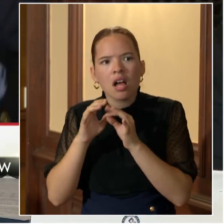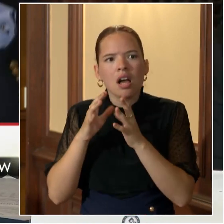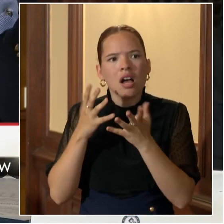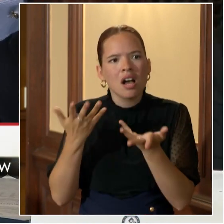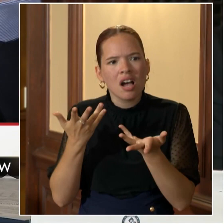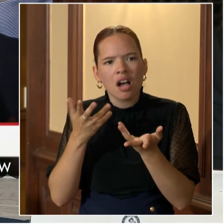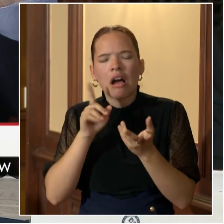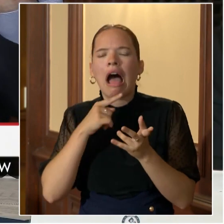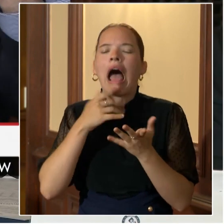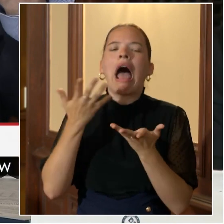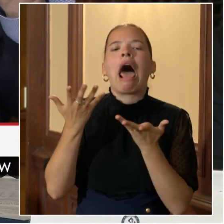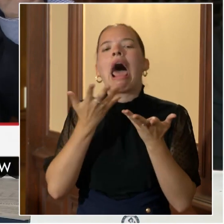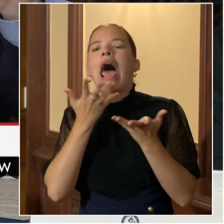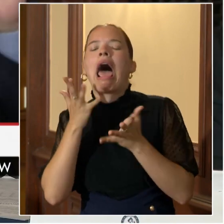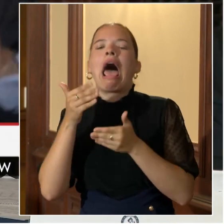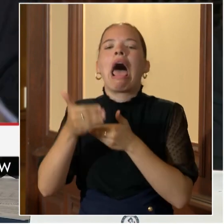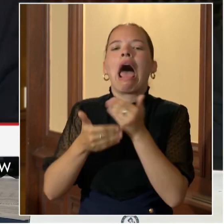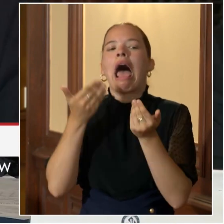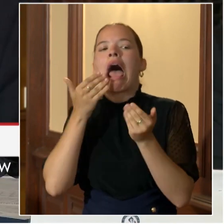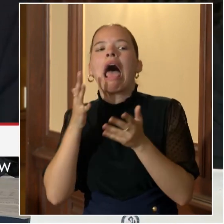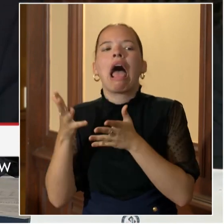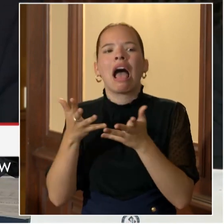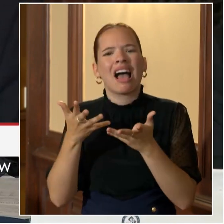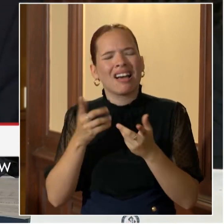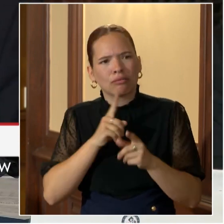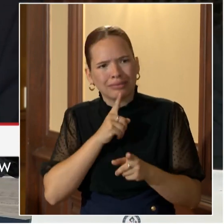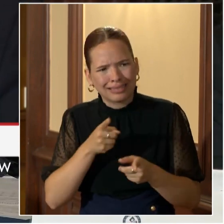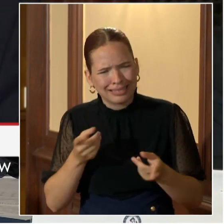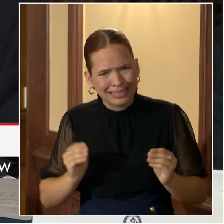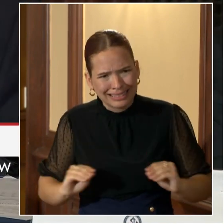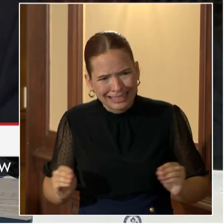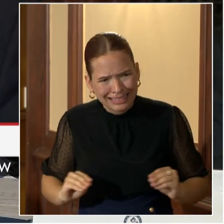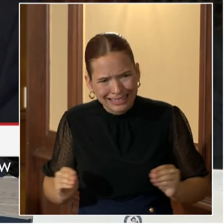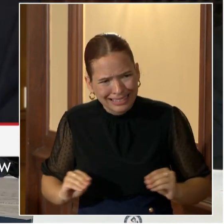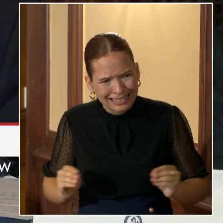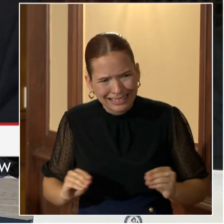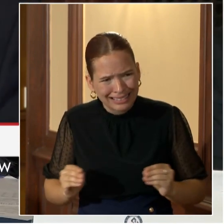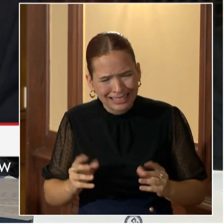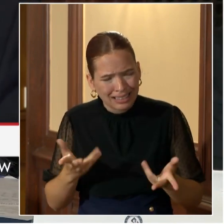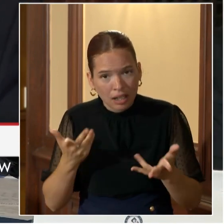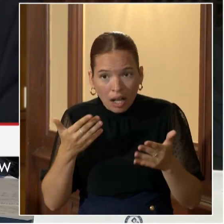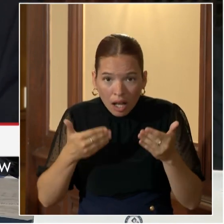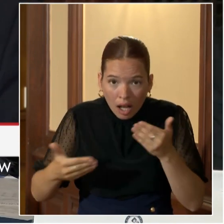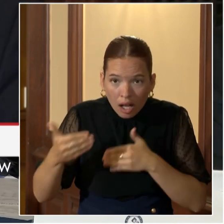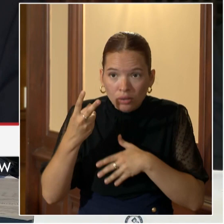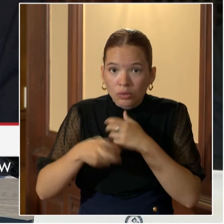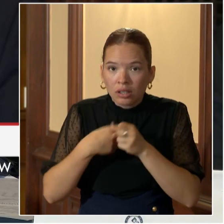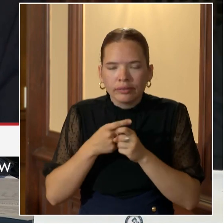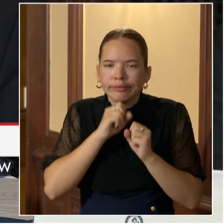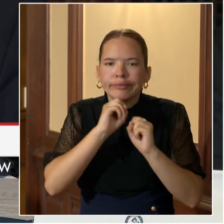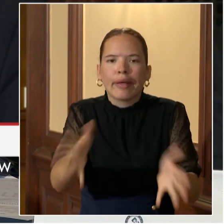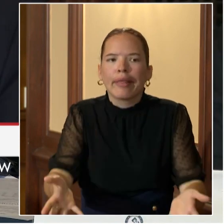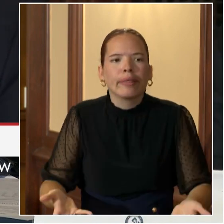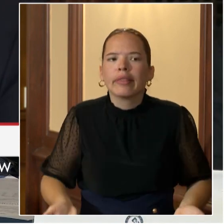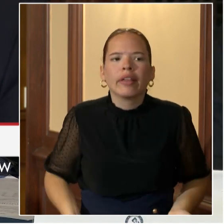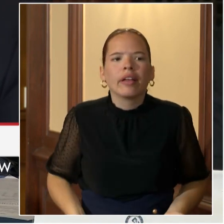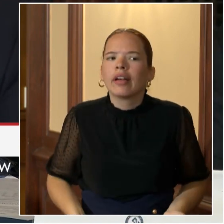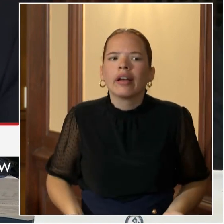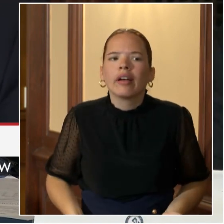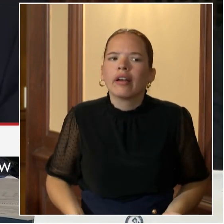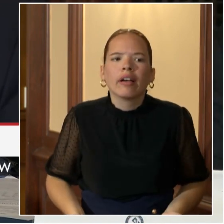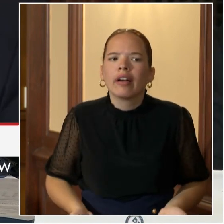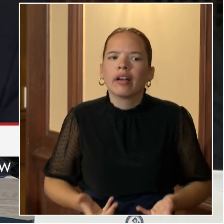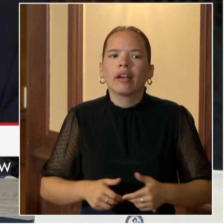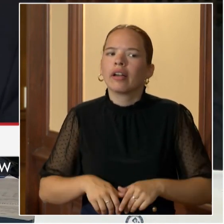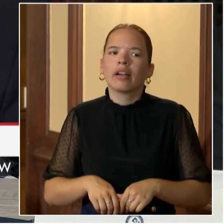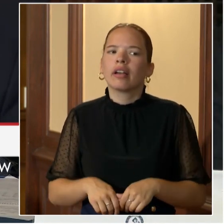2 years, and I'm sorry to tell you that, but our approach is to go up to Capitol Hill and say to people that don't